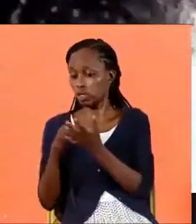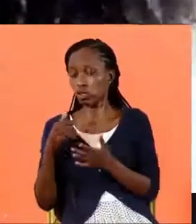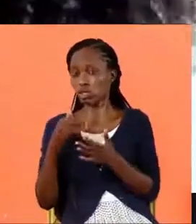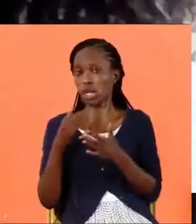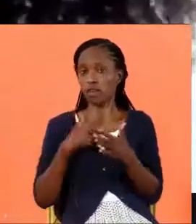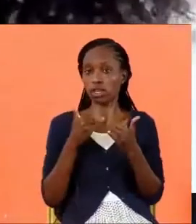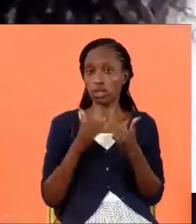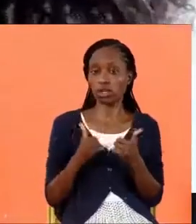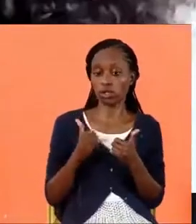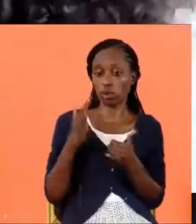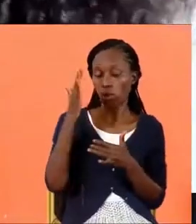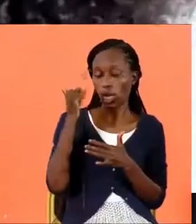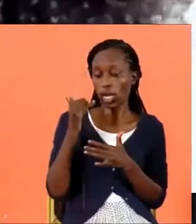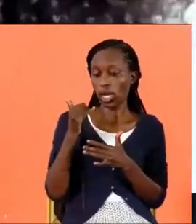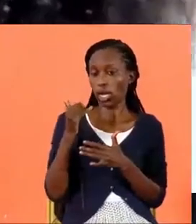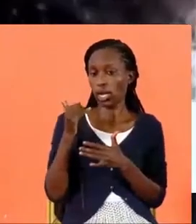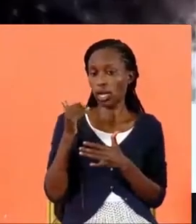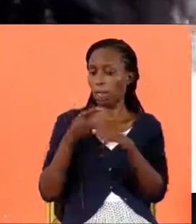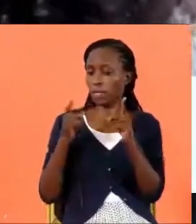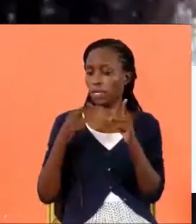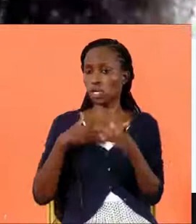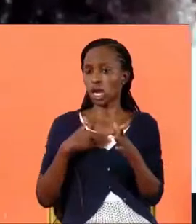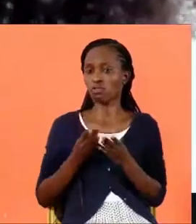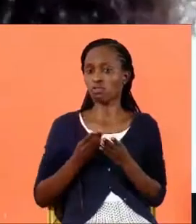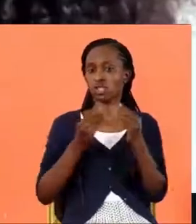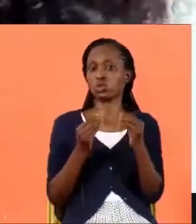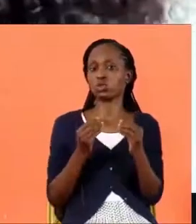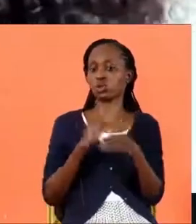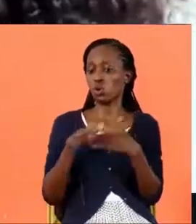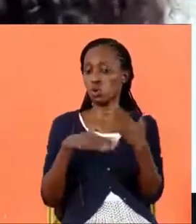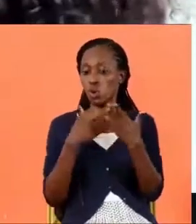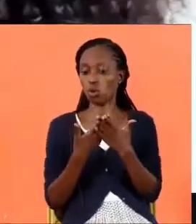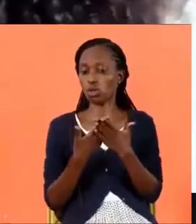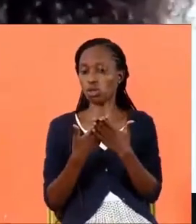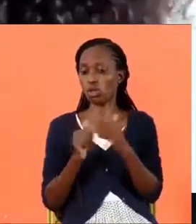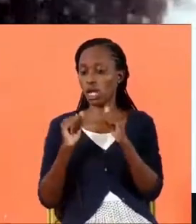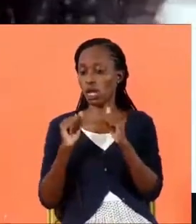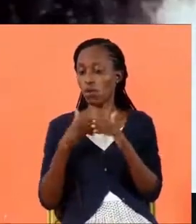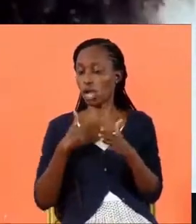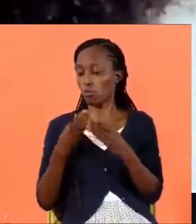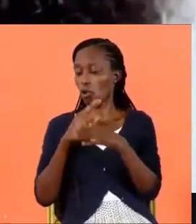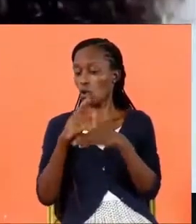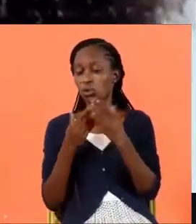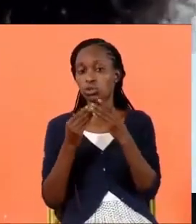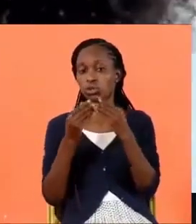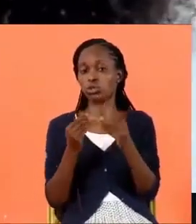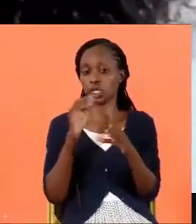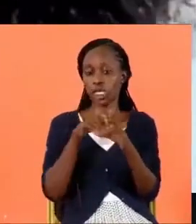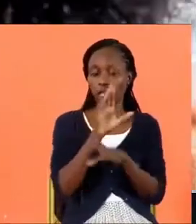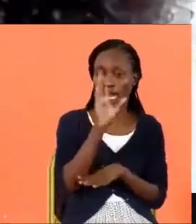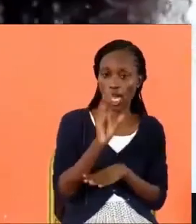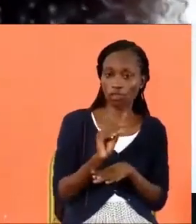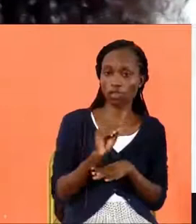actually have a solution to if we are able to plug all of the holes that we currently have within our continent. And